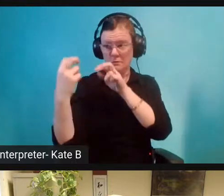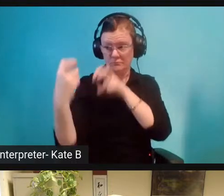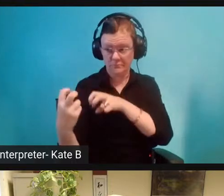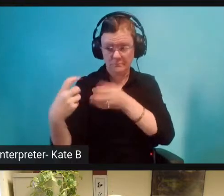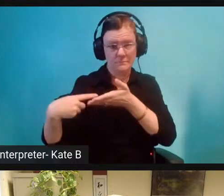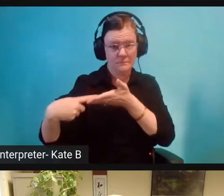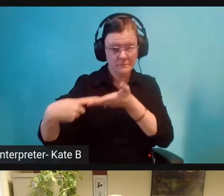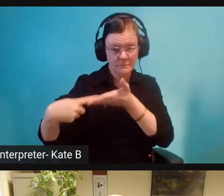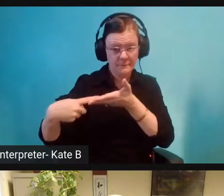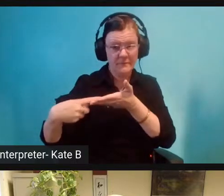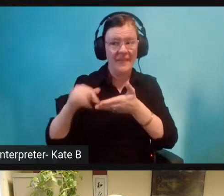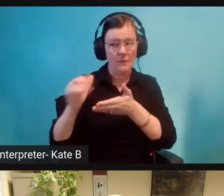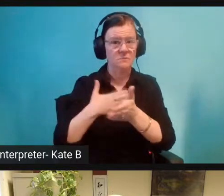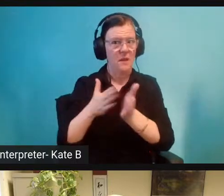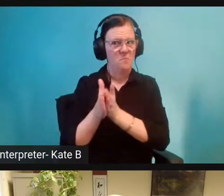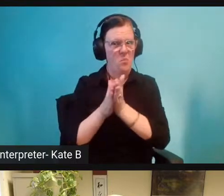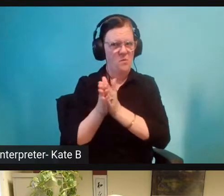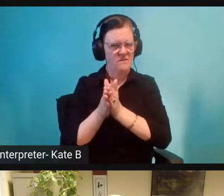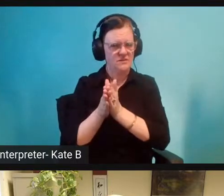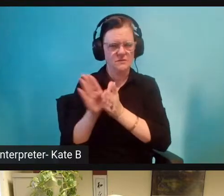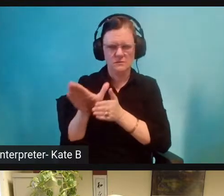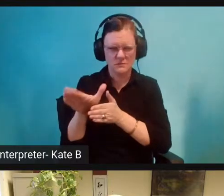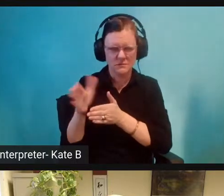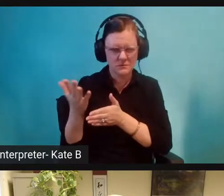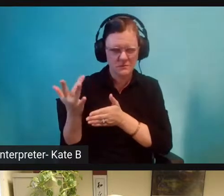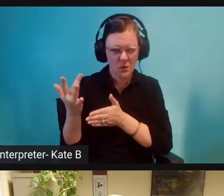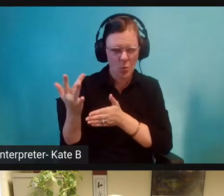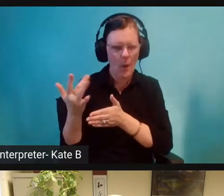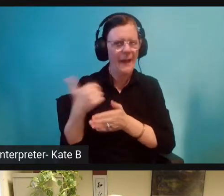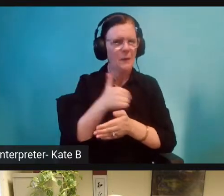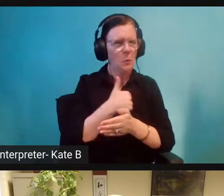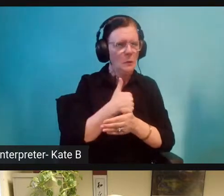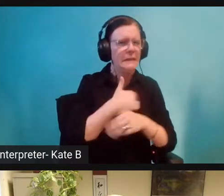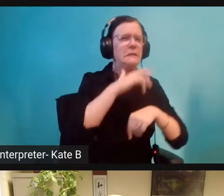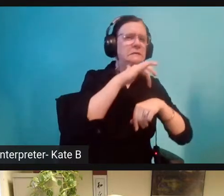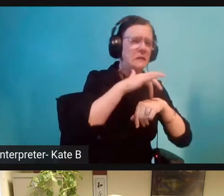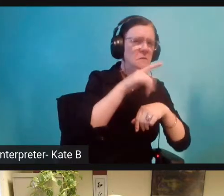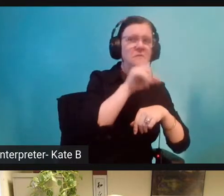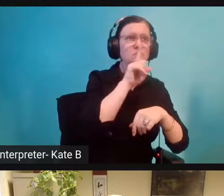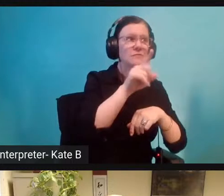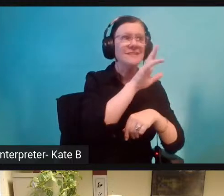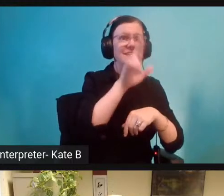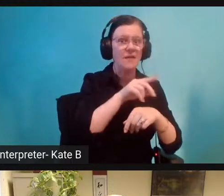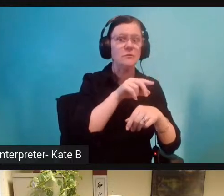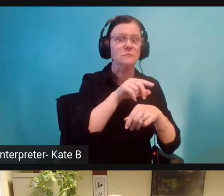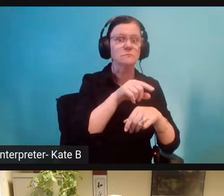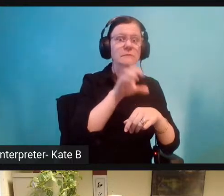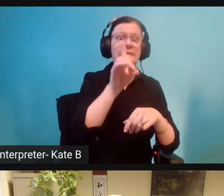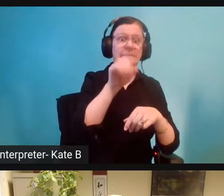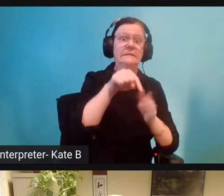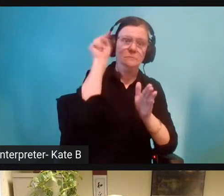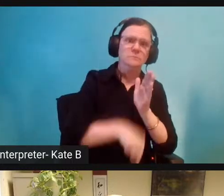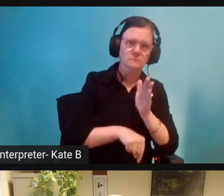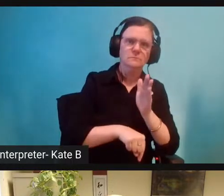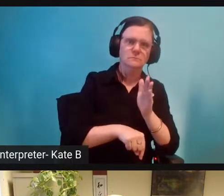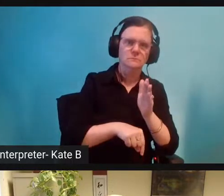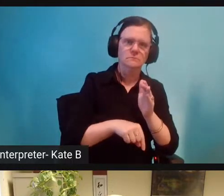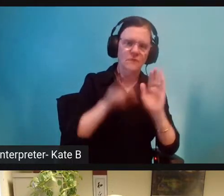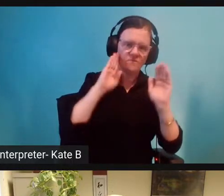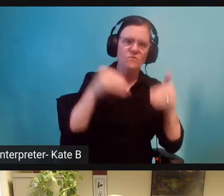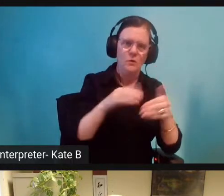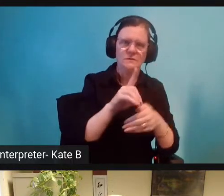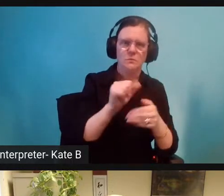primary motivations for me, was to really understand why that was the case. And one of the things that I really came